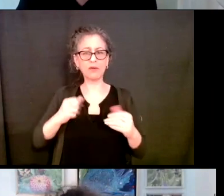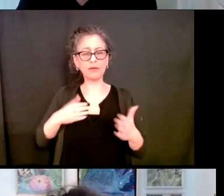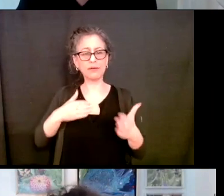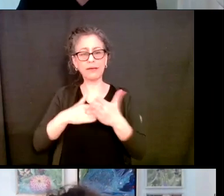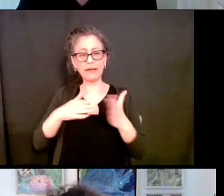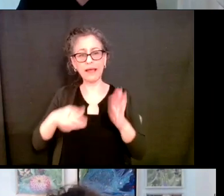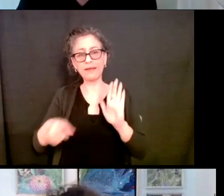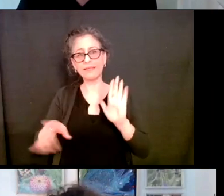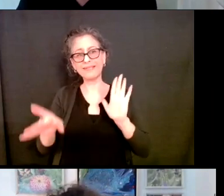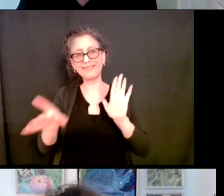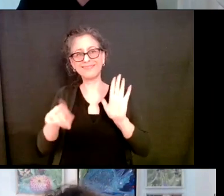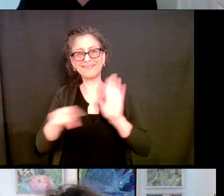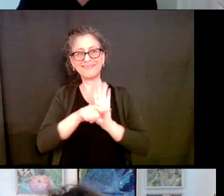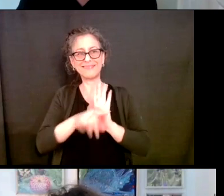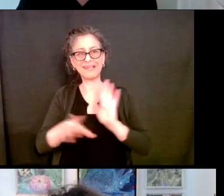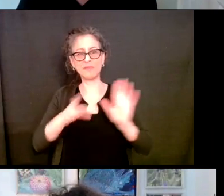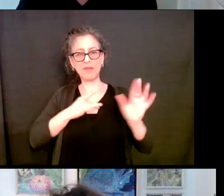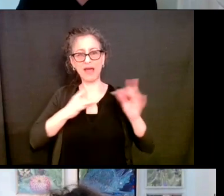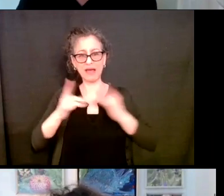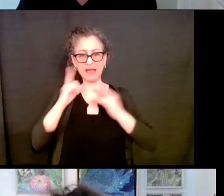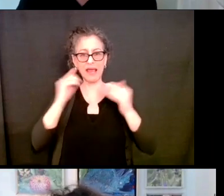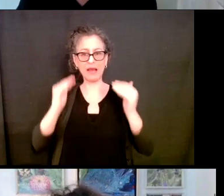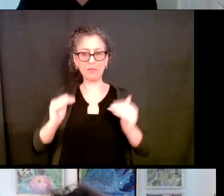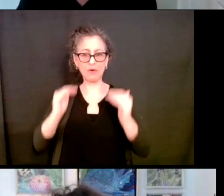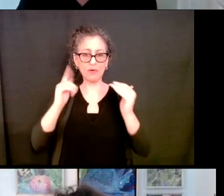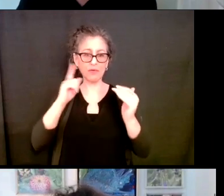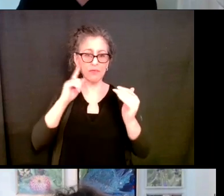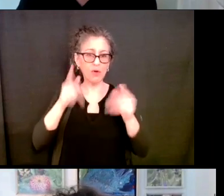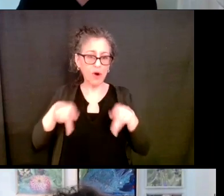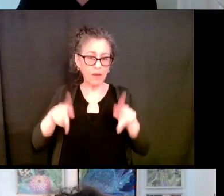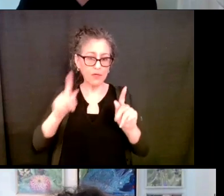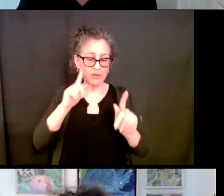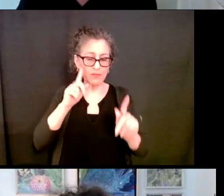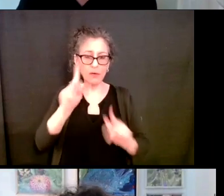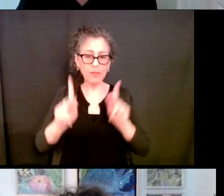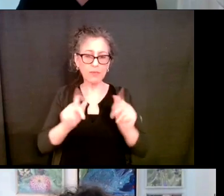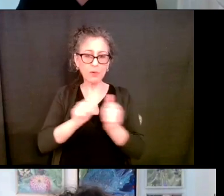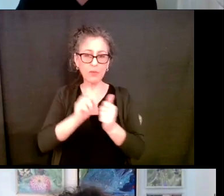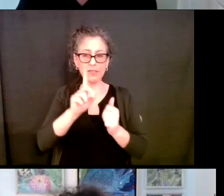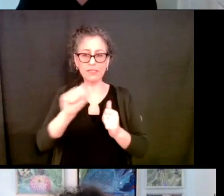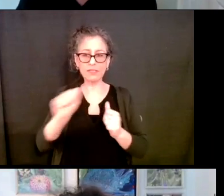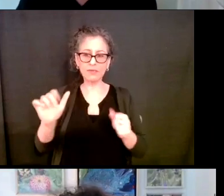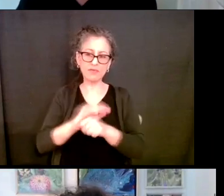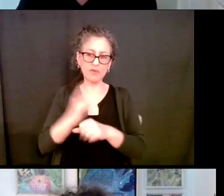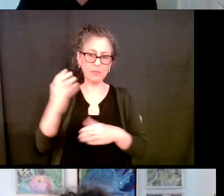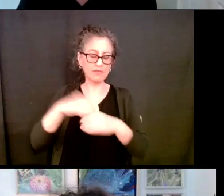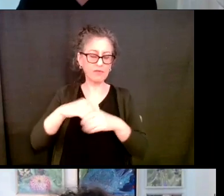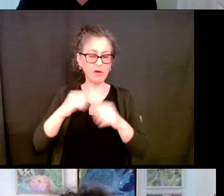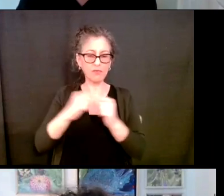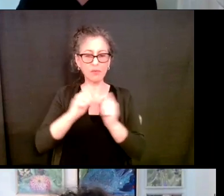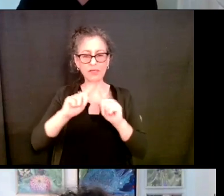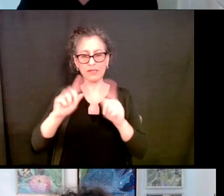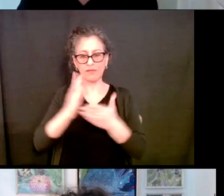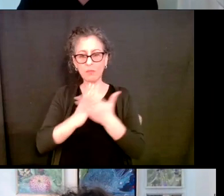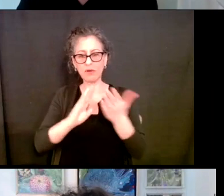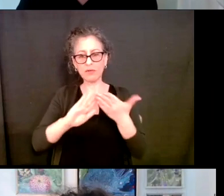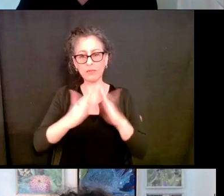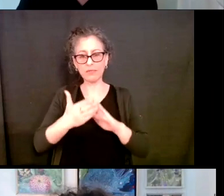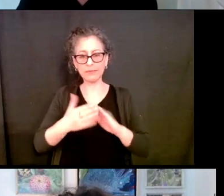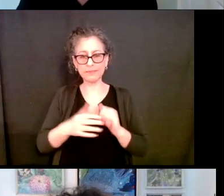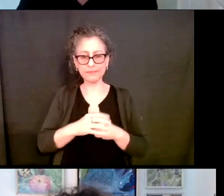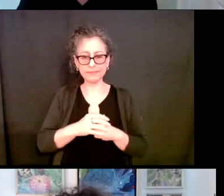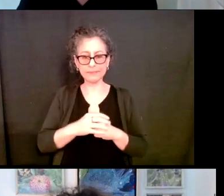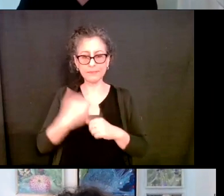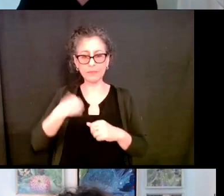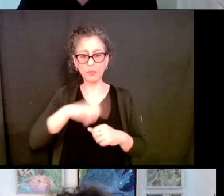advances opportunities so people with disabilities can fully participate in all aspects of community. We are